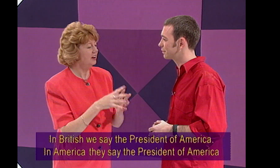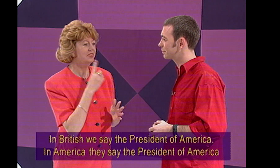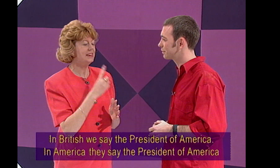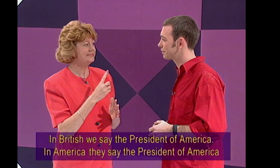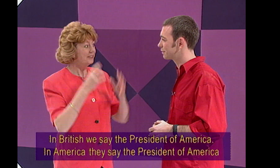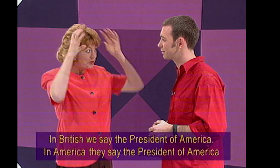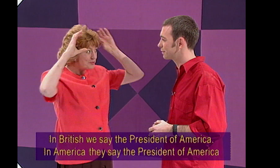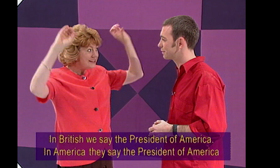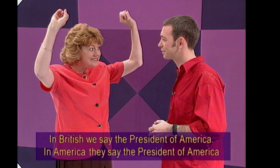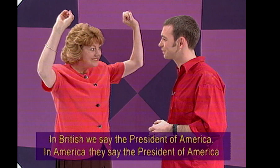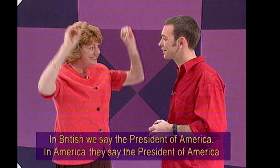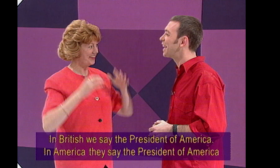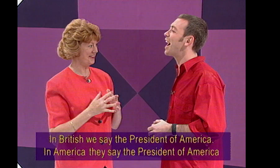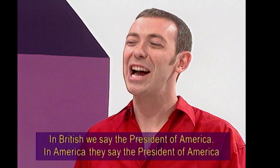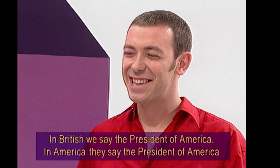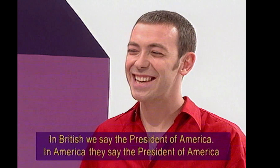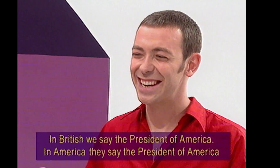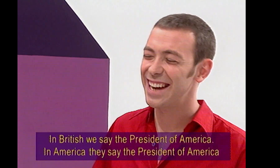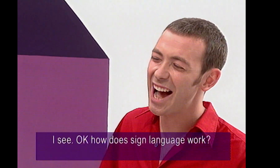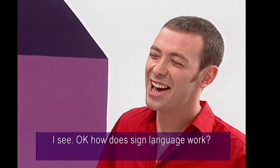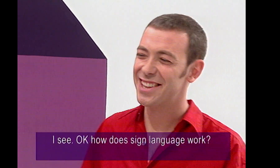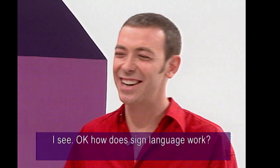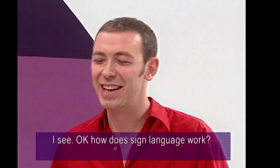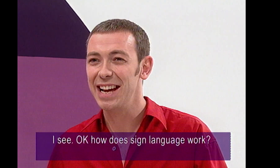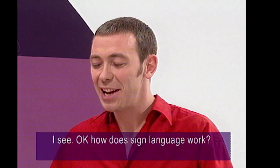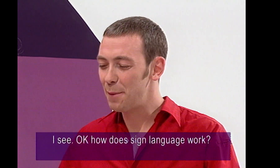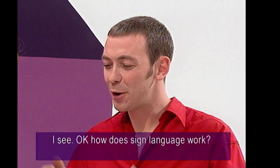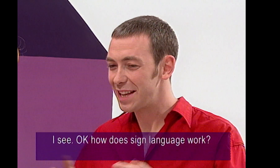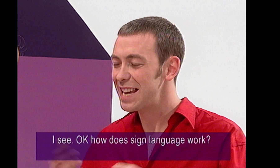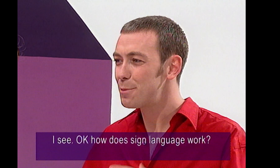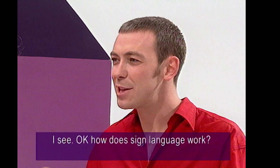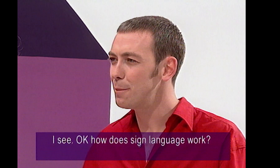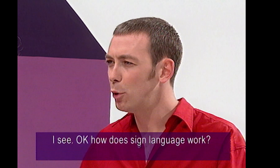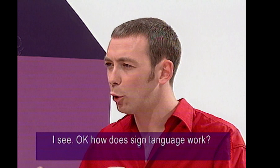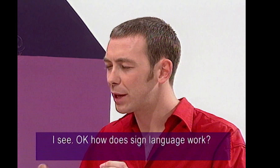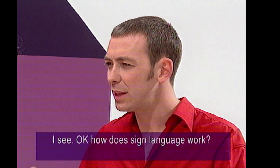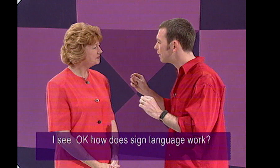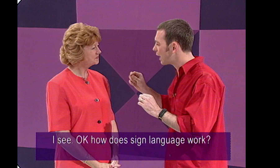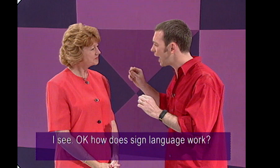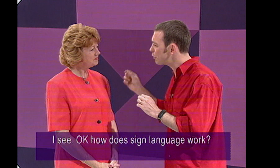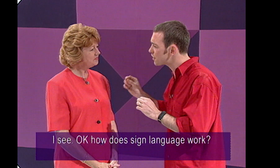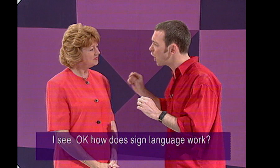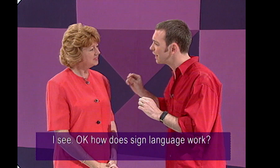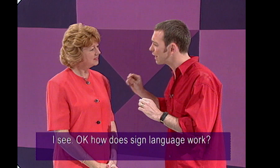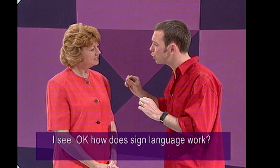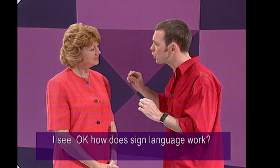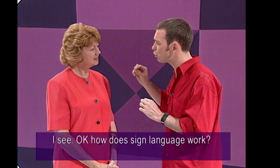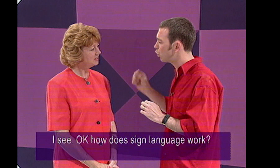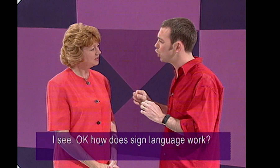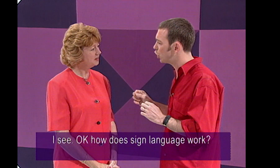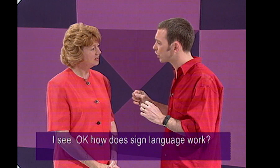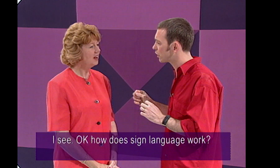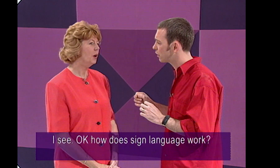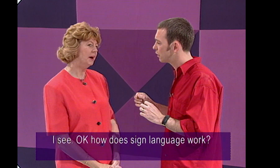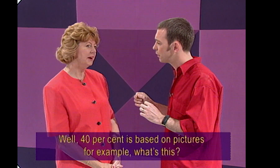America, they say the president of America. I see. OK. OK. Teach me some more. Now, how does sign language